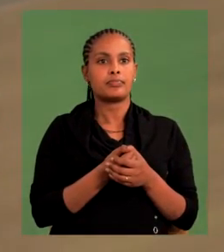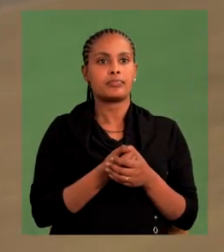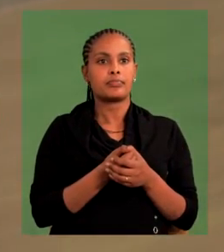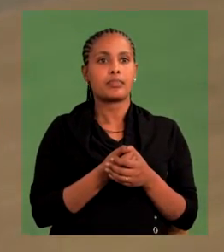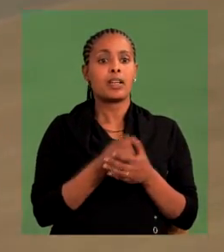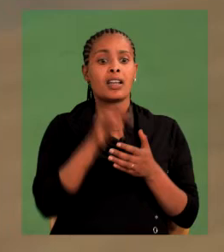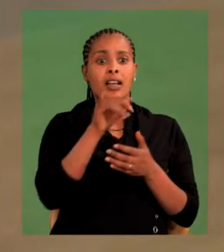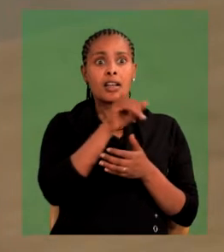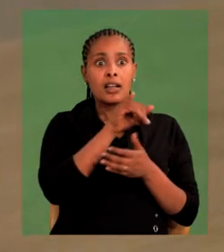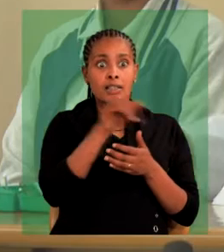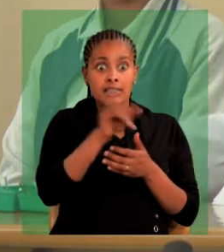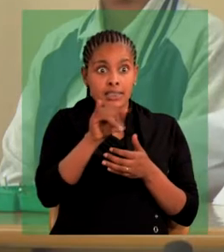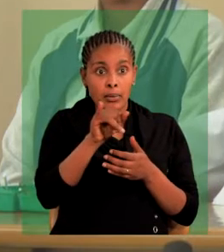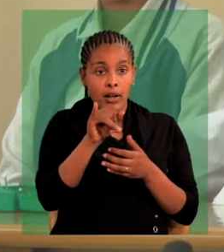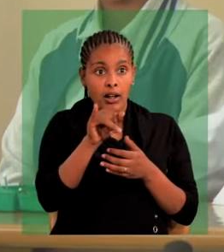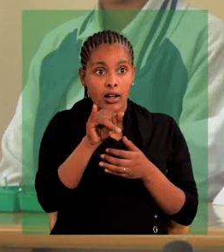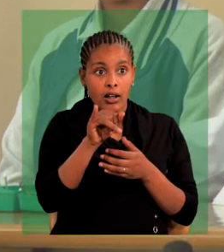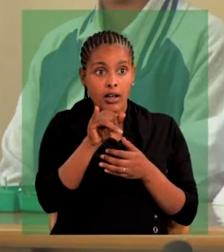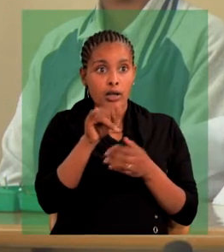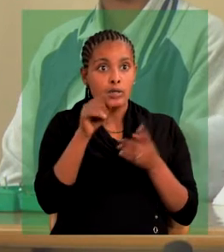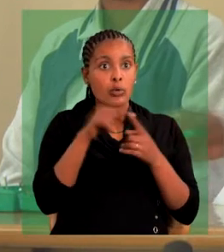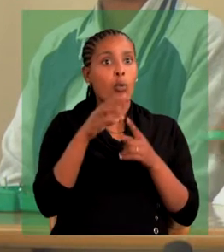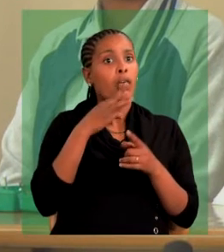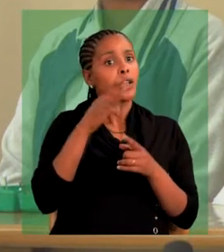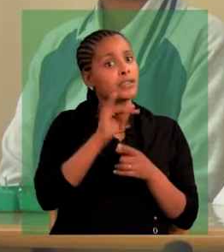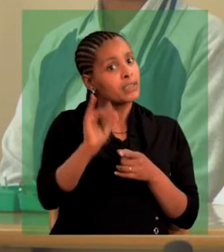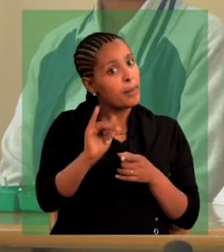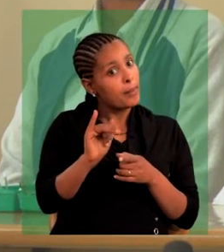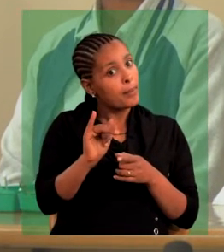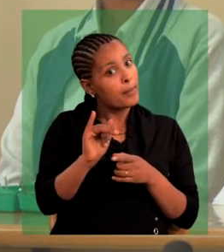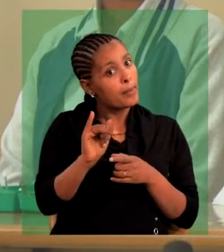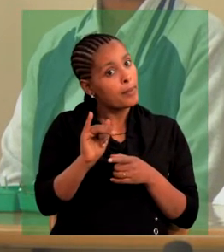Is it similar to water?